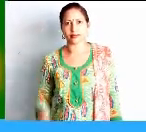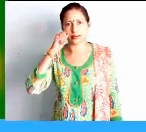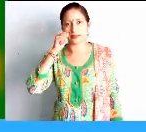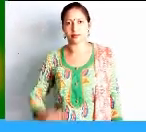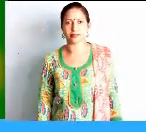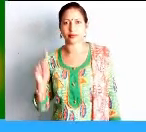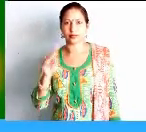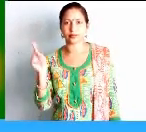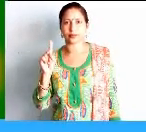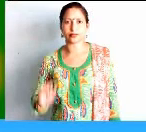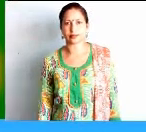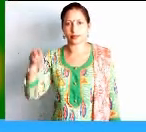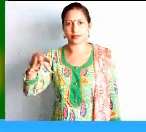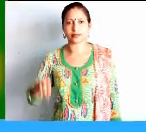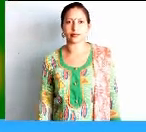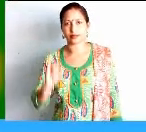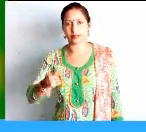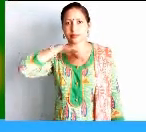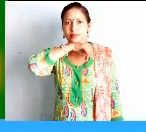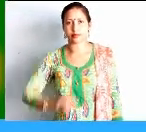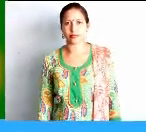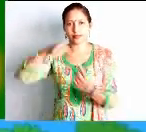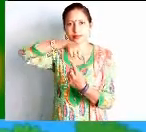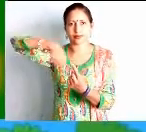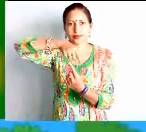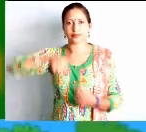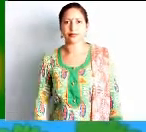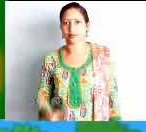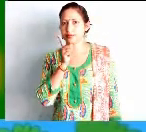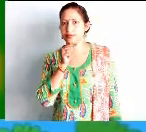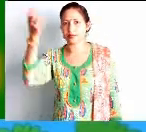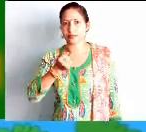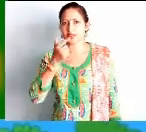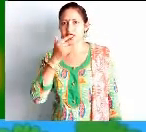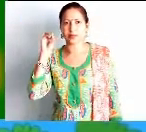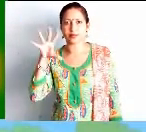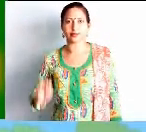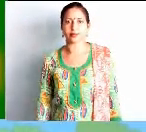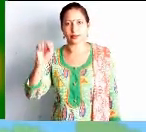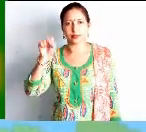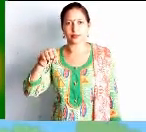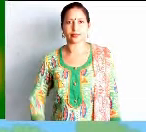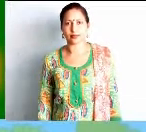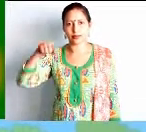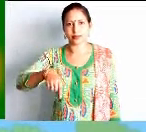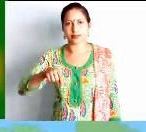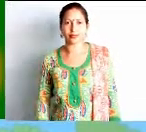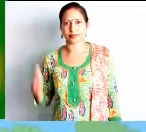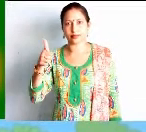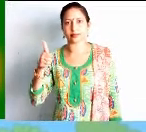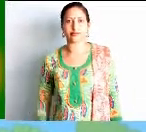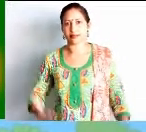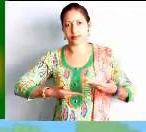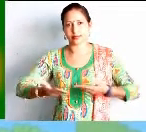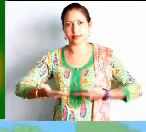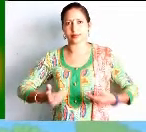Jill always throws rubbish around. Who gets a star? Yes, it is a